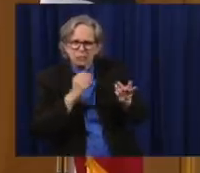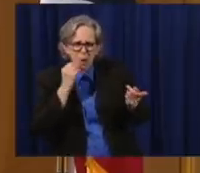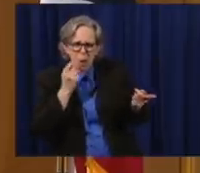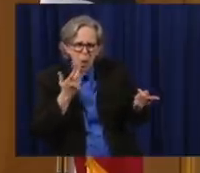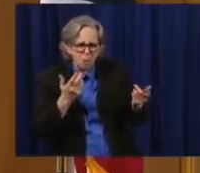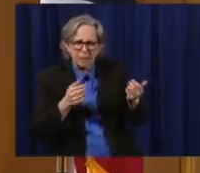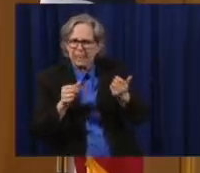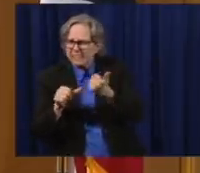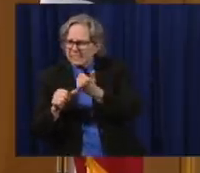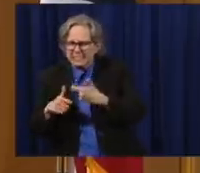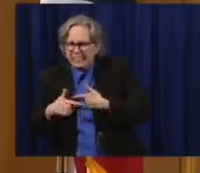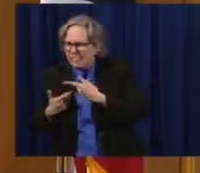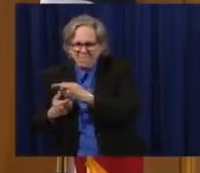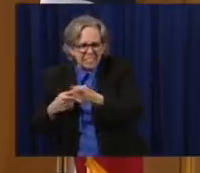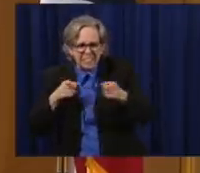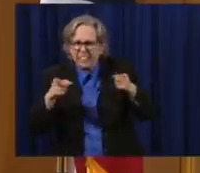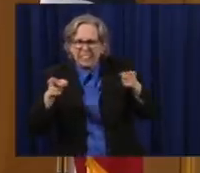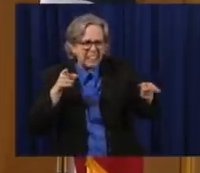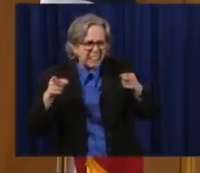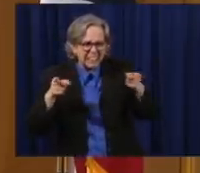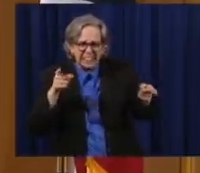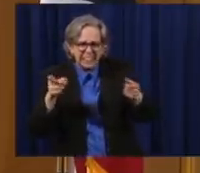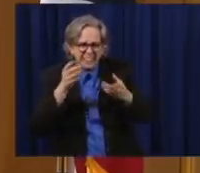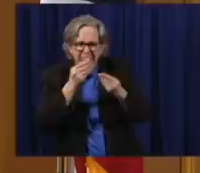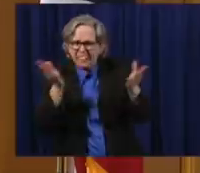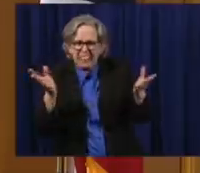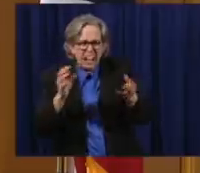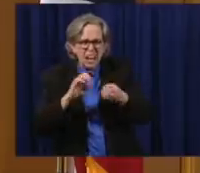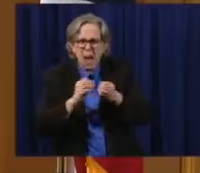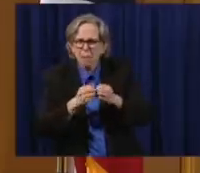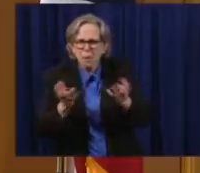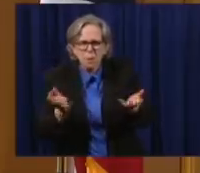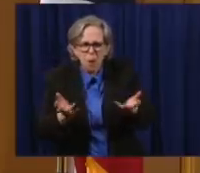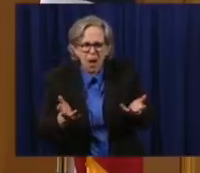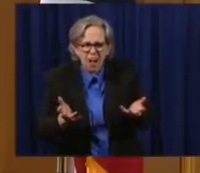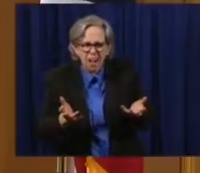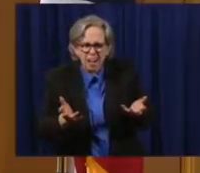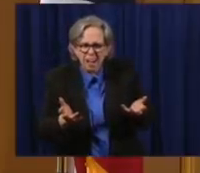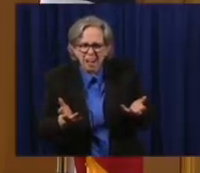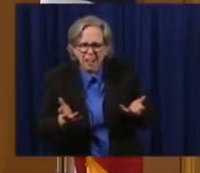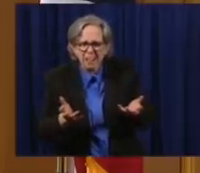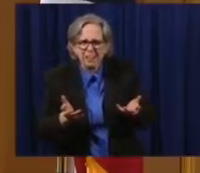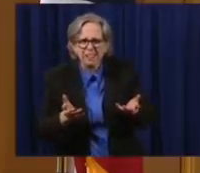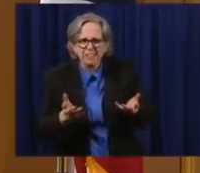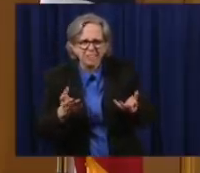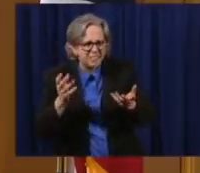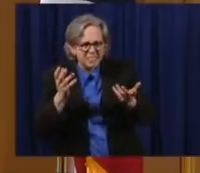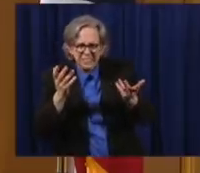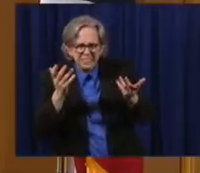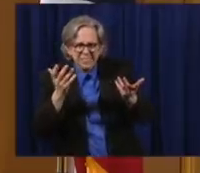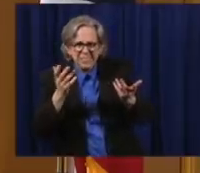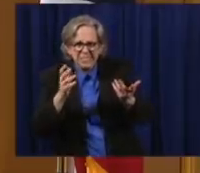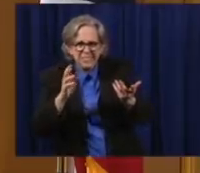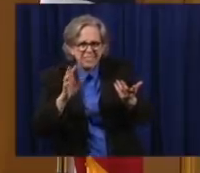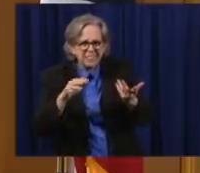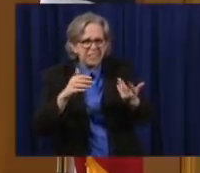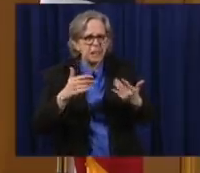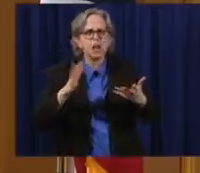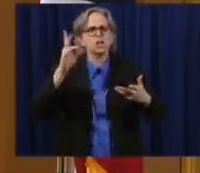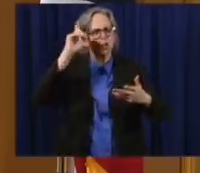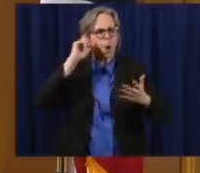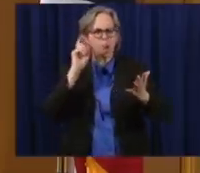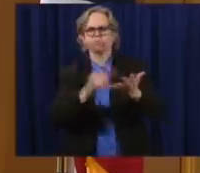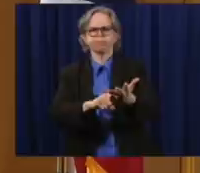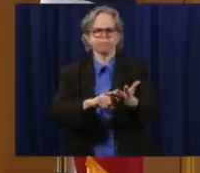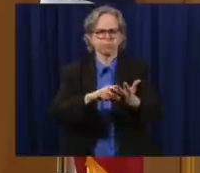releasing a number identify a person? How do we what? How does releasing a number identify a person? Well, again, I'm